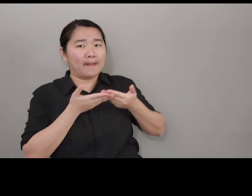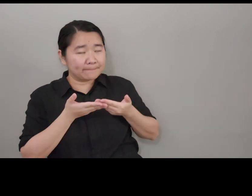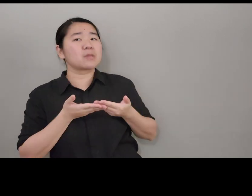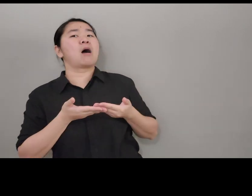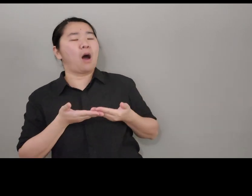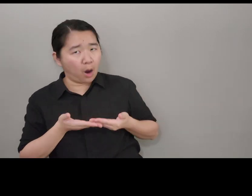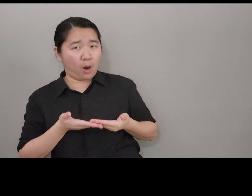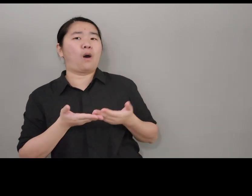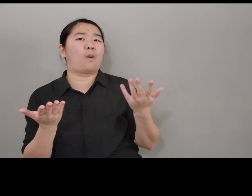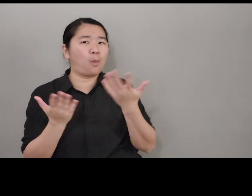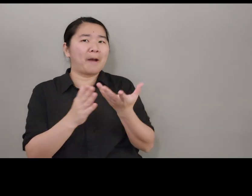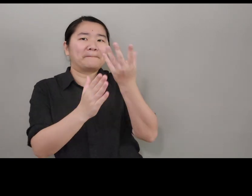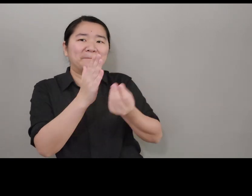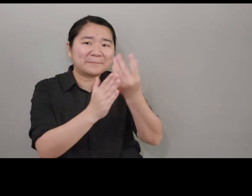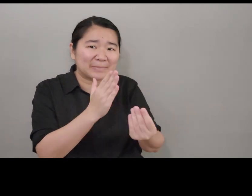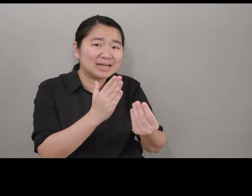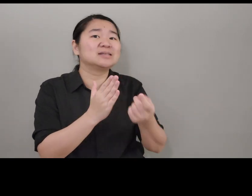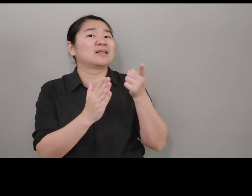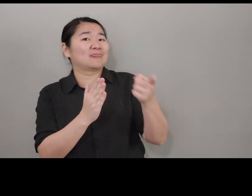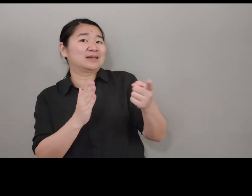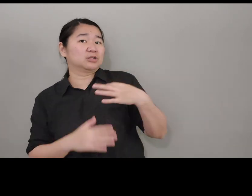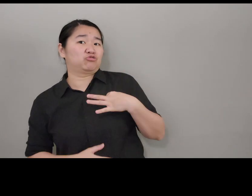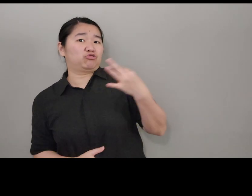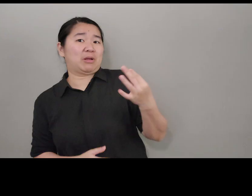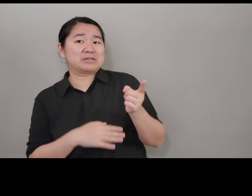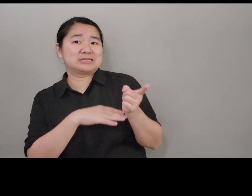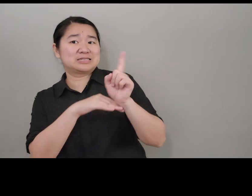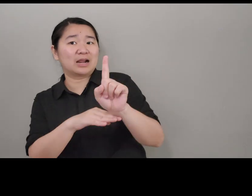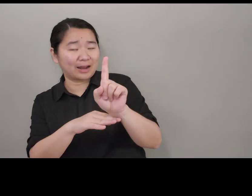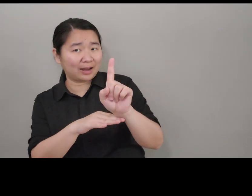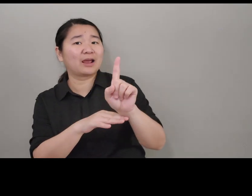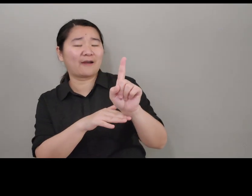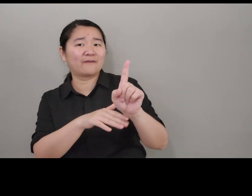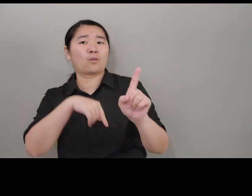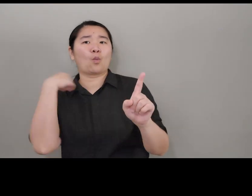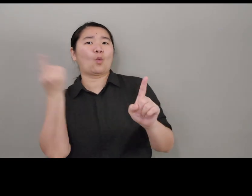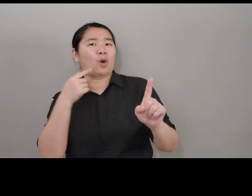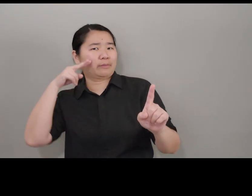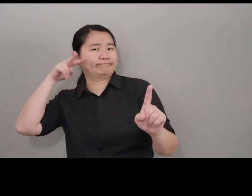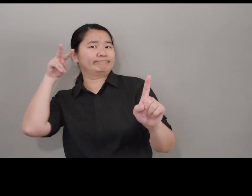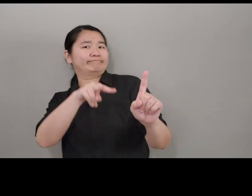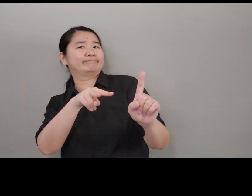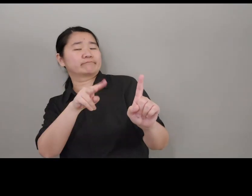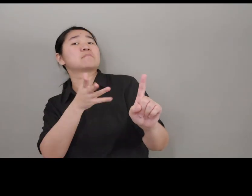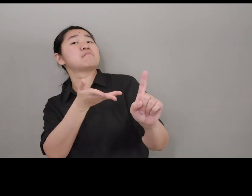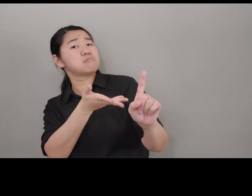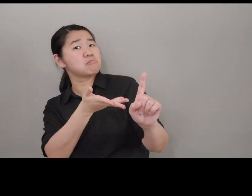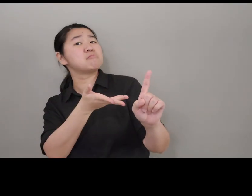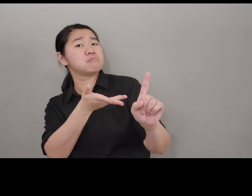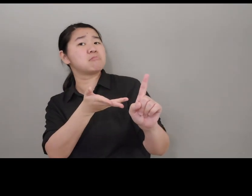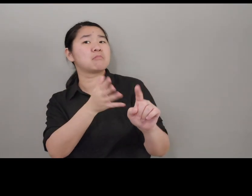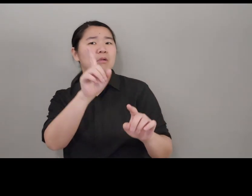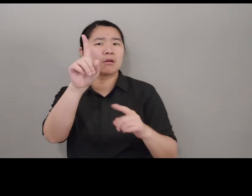go beyond a representative view? And how do we look at, sorry, I just lost my Zoom for a second,